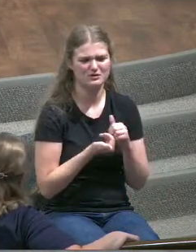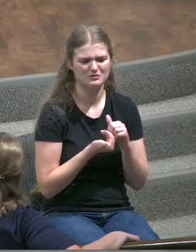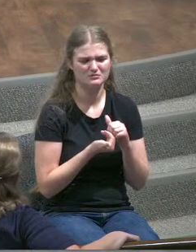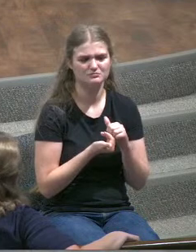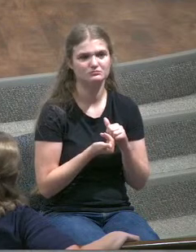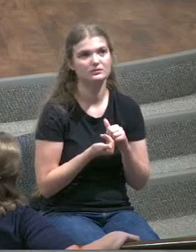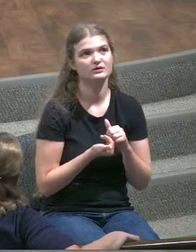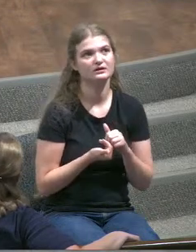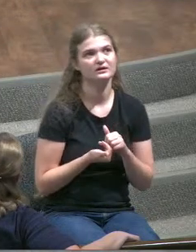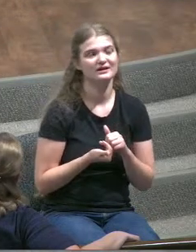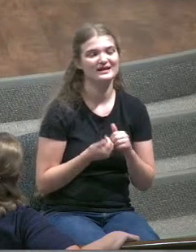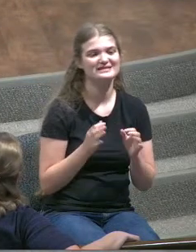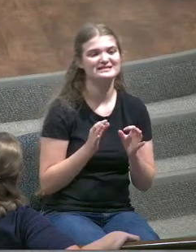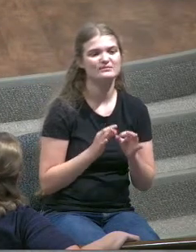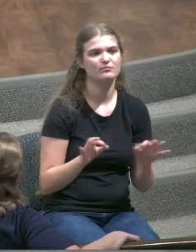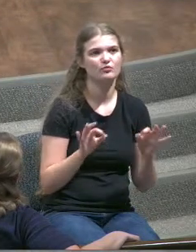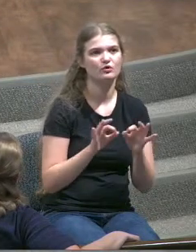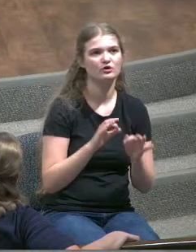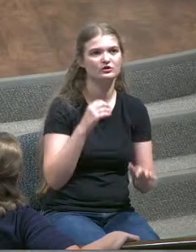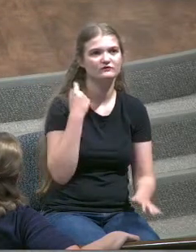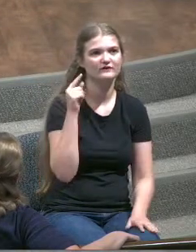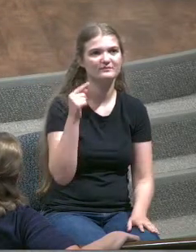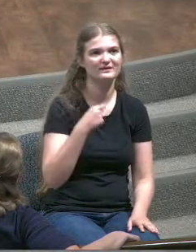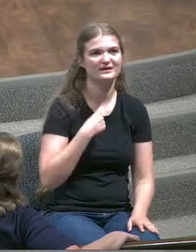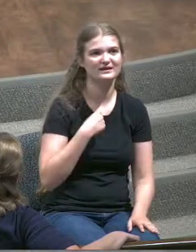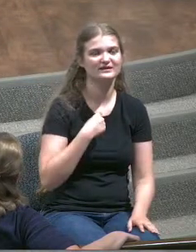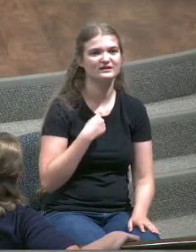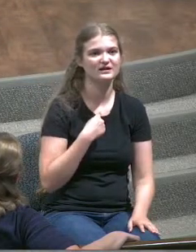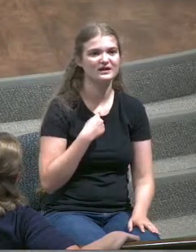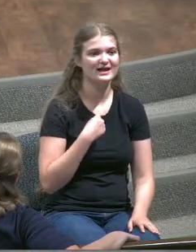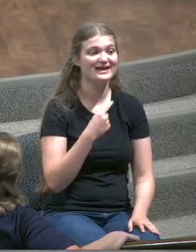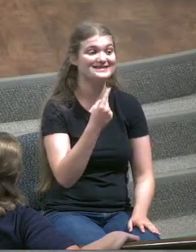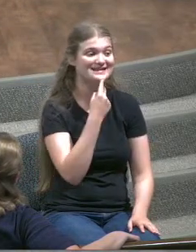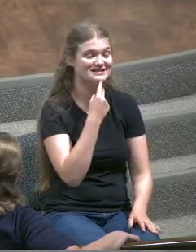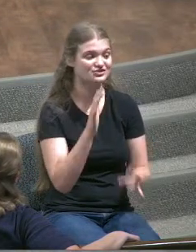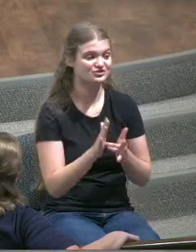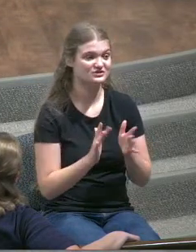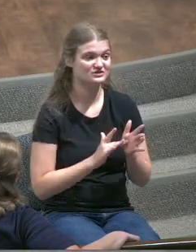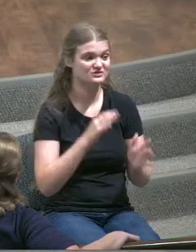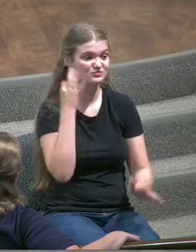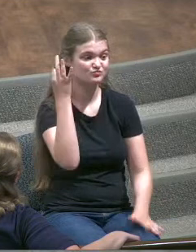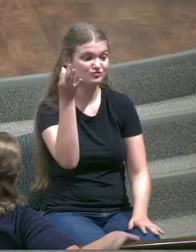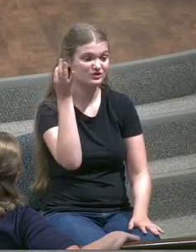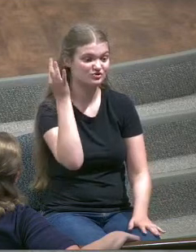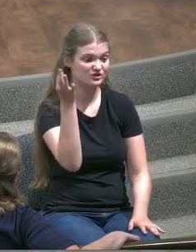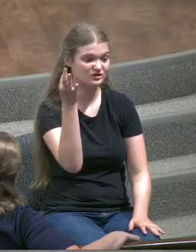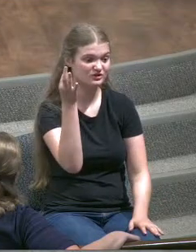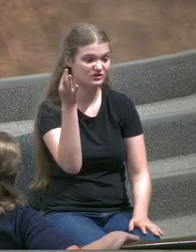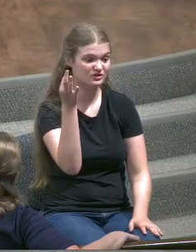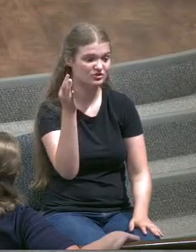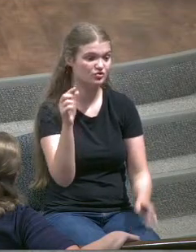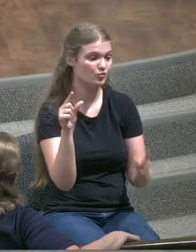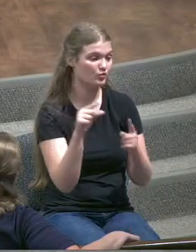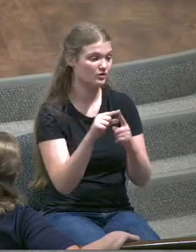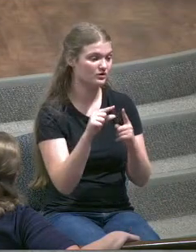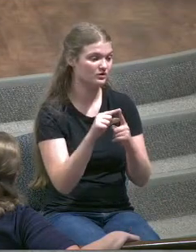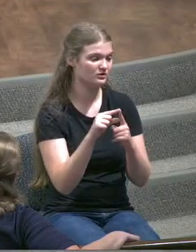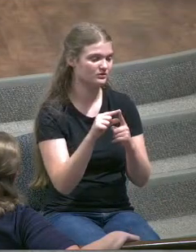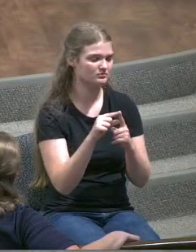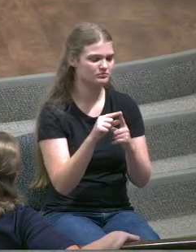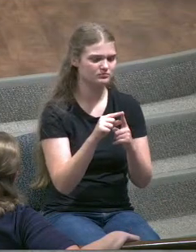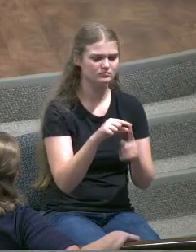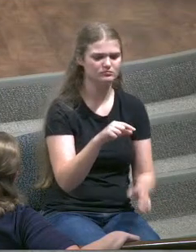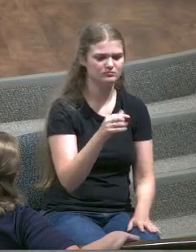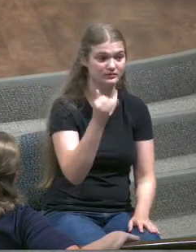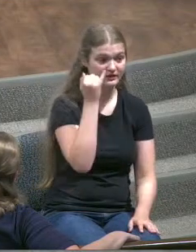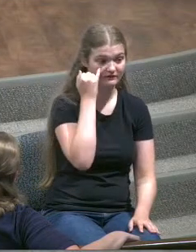to me that Jesus was, it says that he was preaching the word. Because if I take a step back